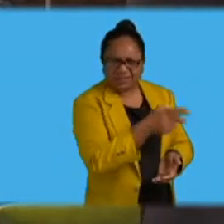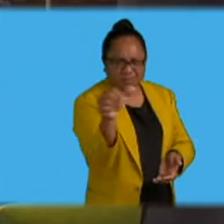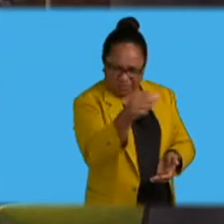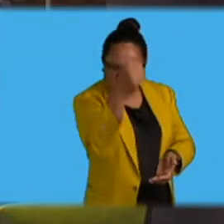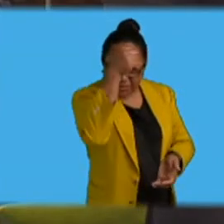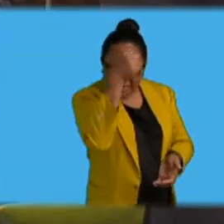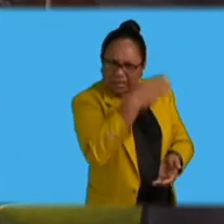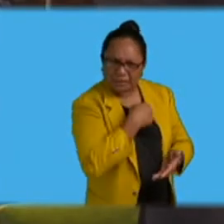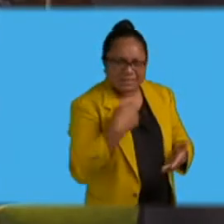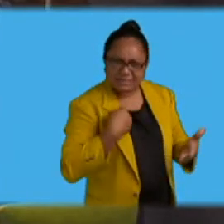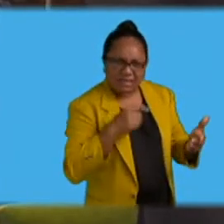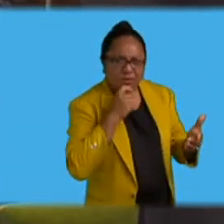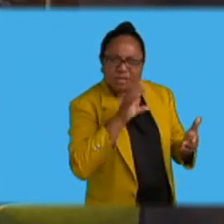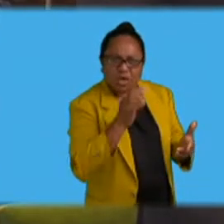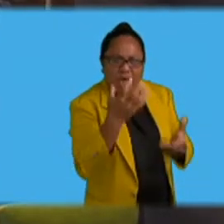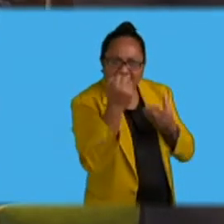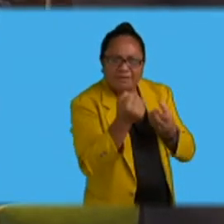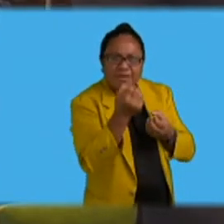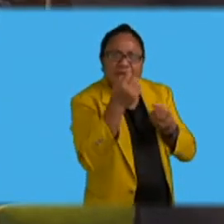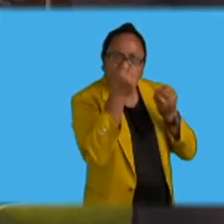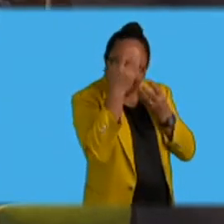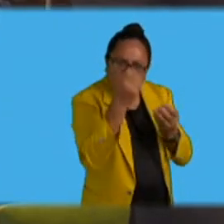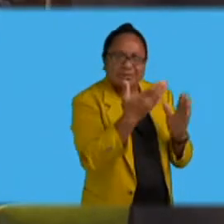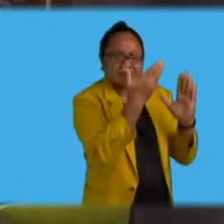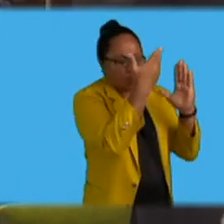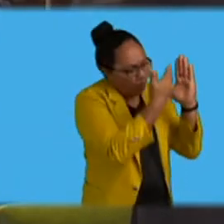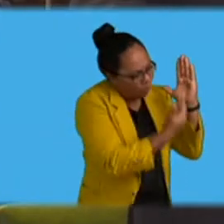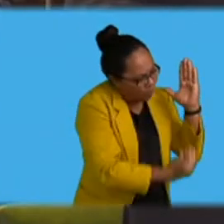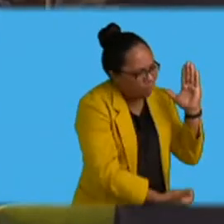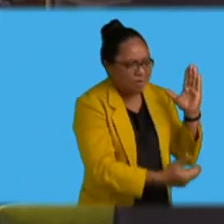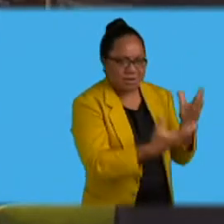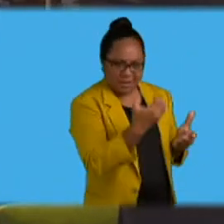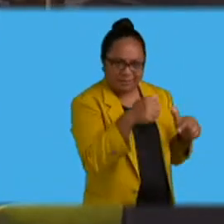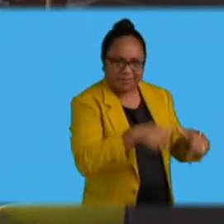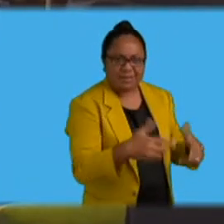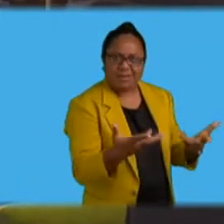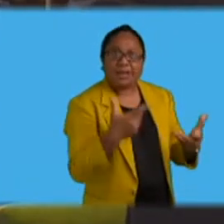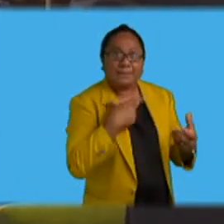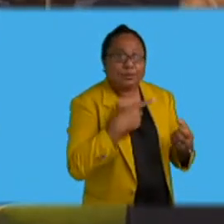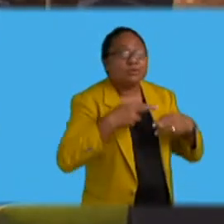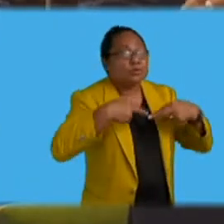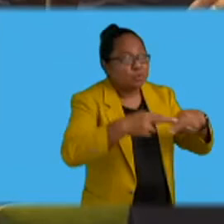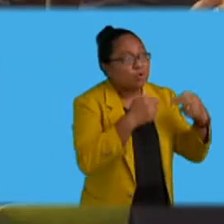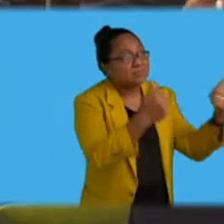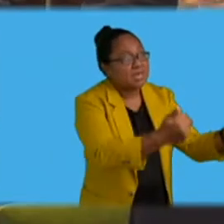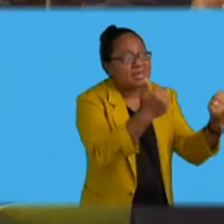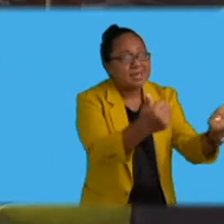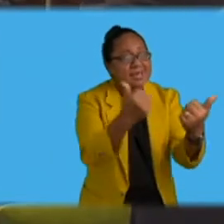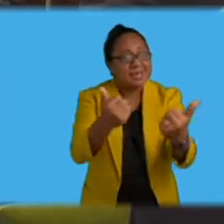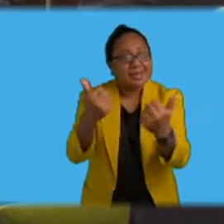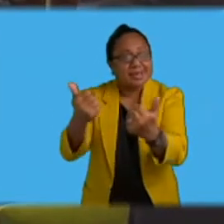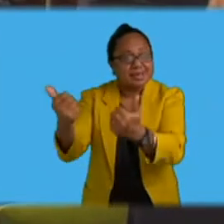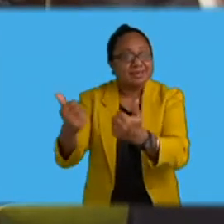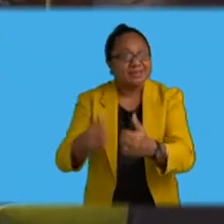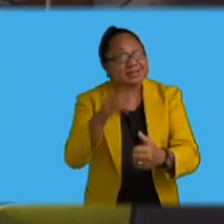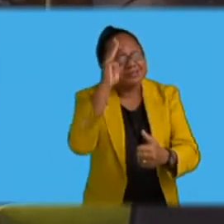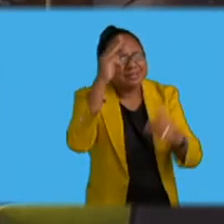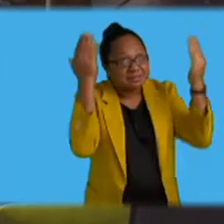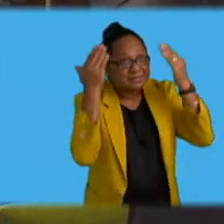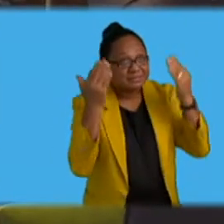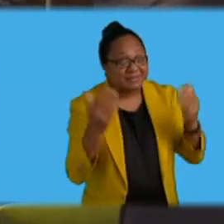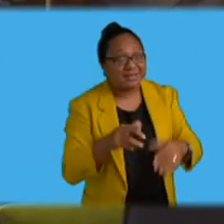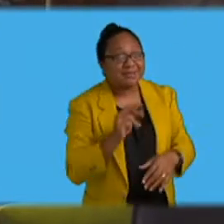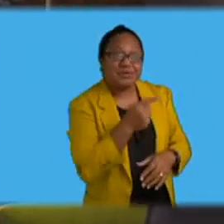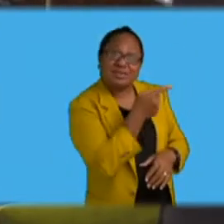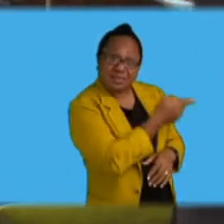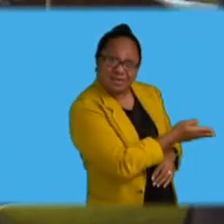Fiji outlined. And it's precisely, Madam Speaker, you see, because they think, you see, Madam Speaker, the point is this, for them,